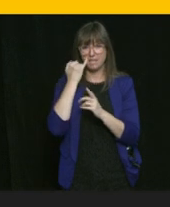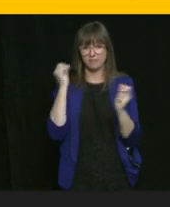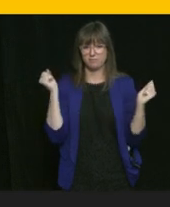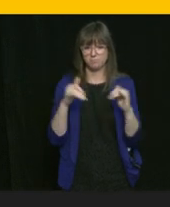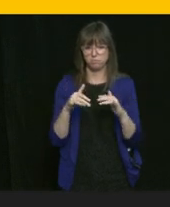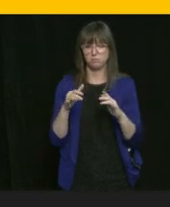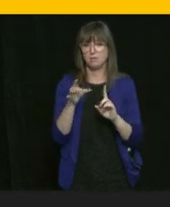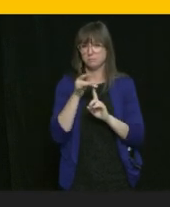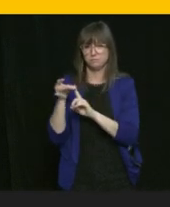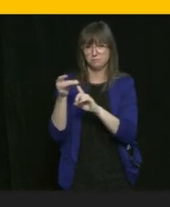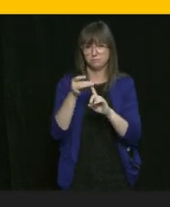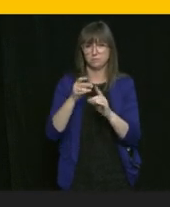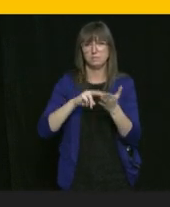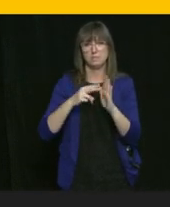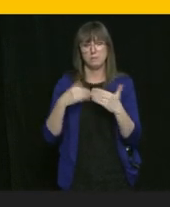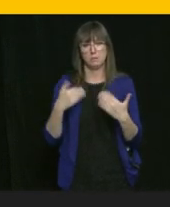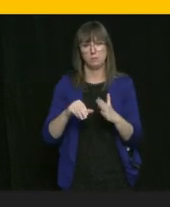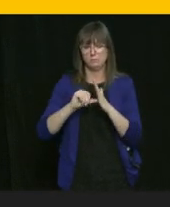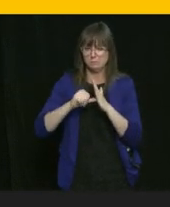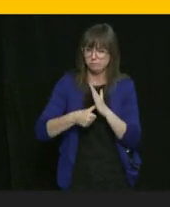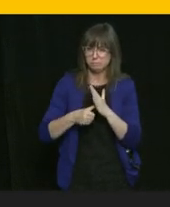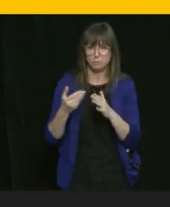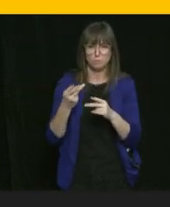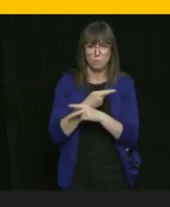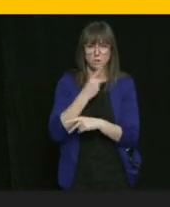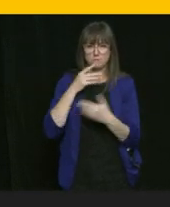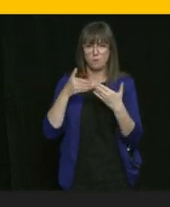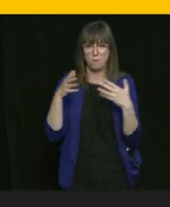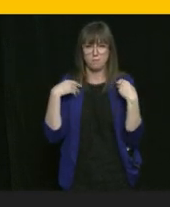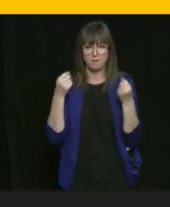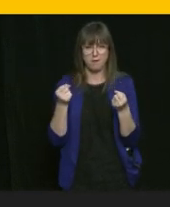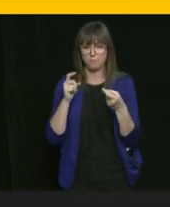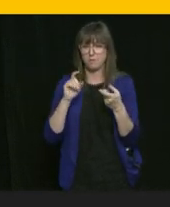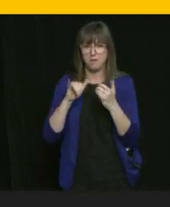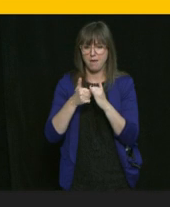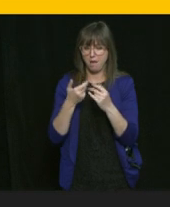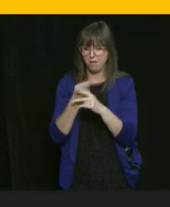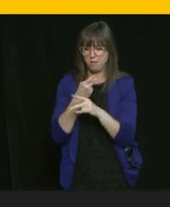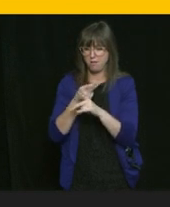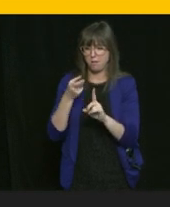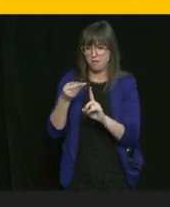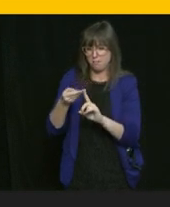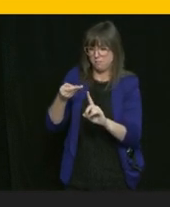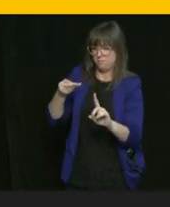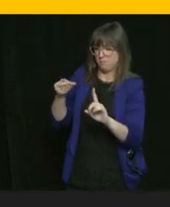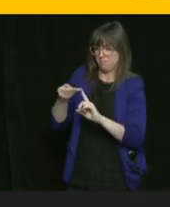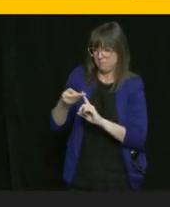put significant strain on public health capacity to interrupt transmission through testing and tracing.